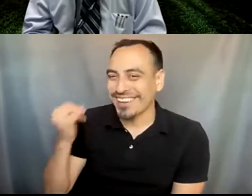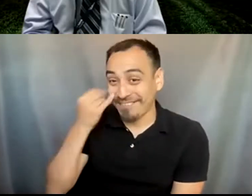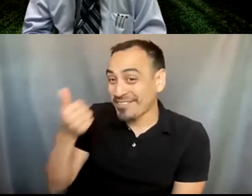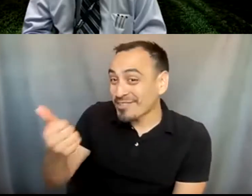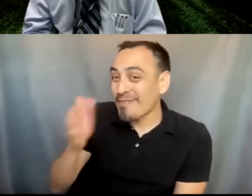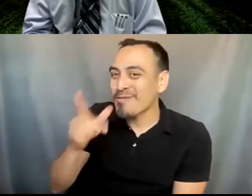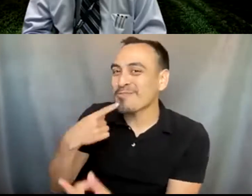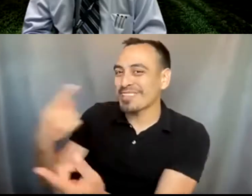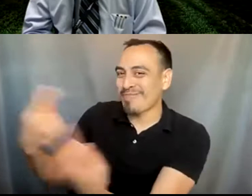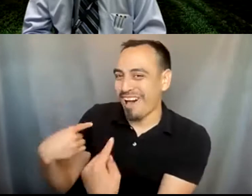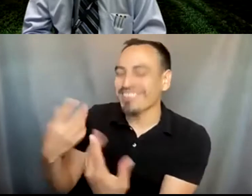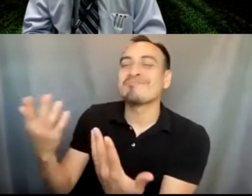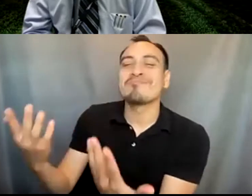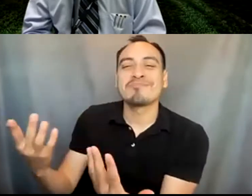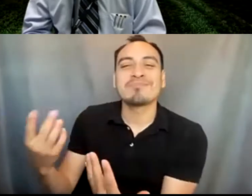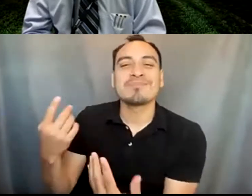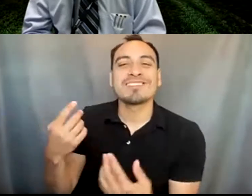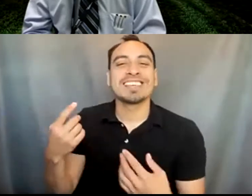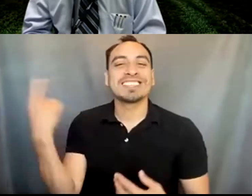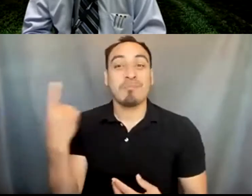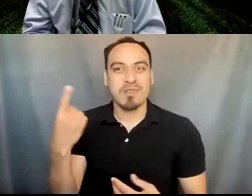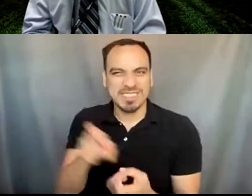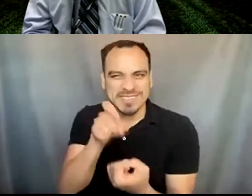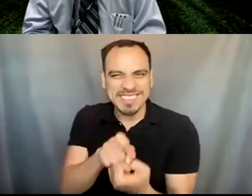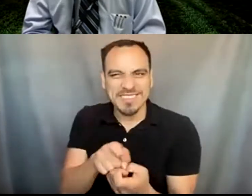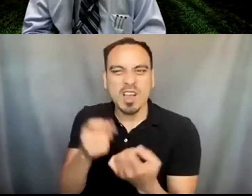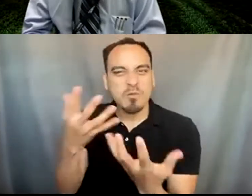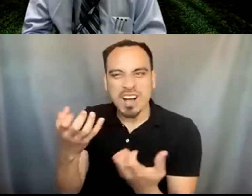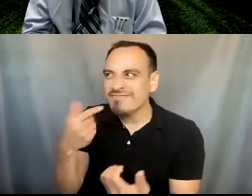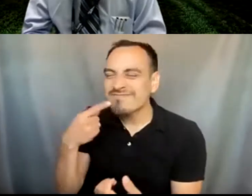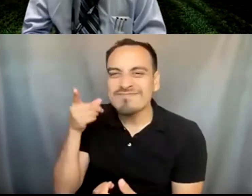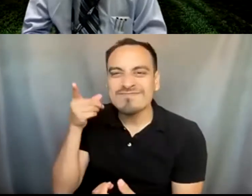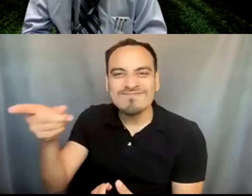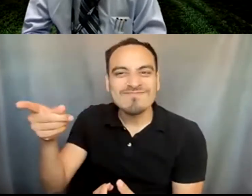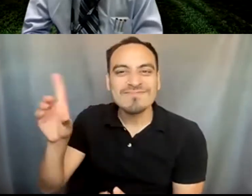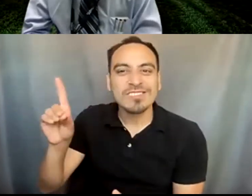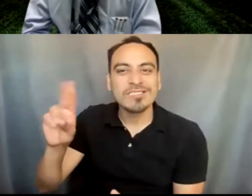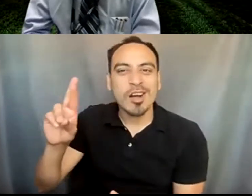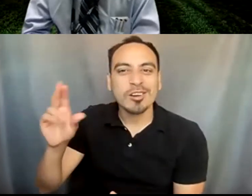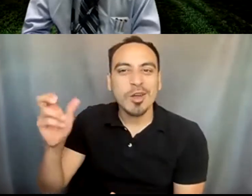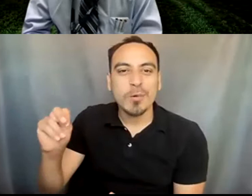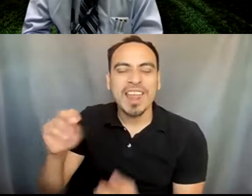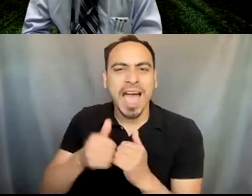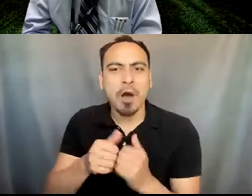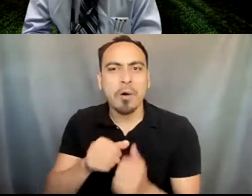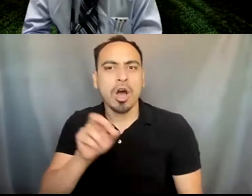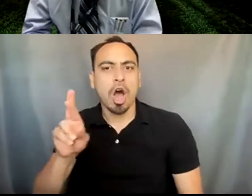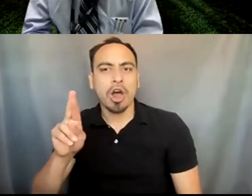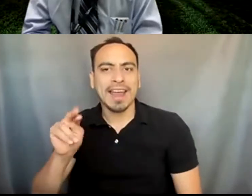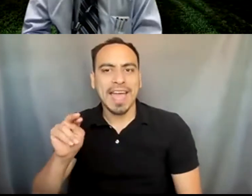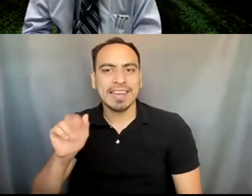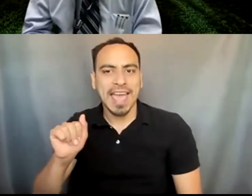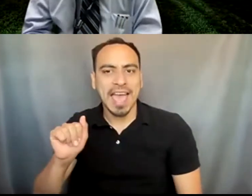attendee who wants to know, Dr. Cohen, please explain how the RNA in the vaccine works and then goes